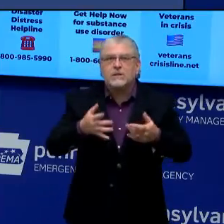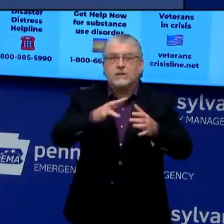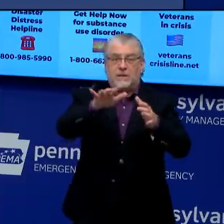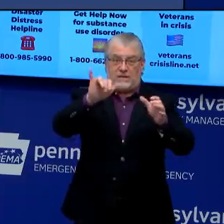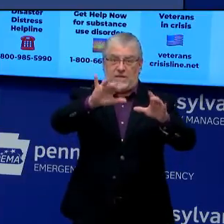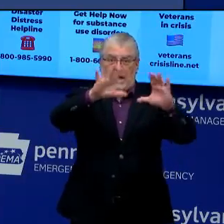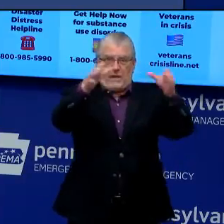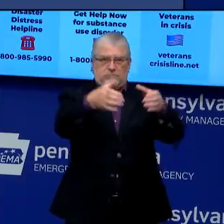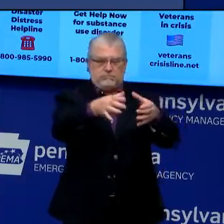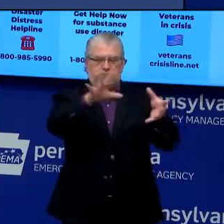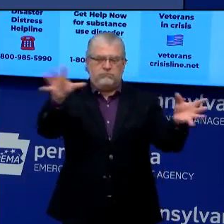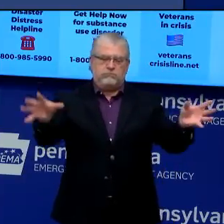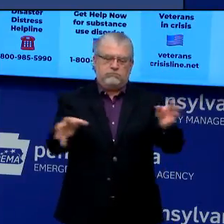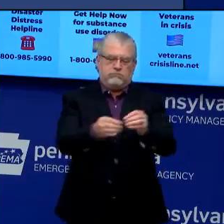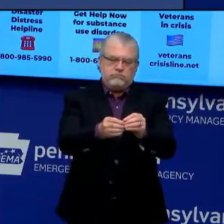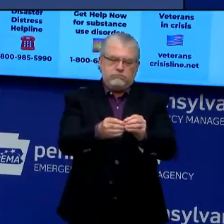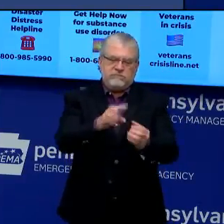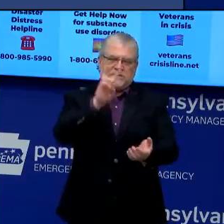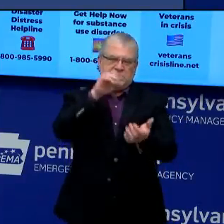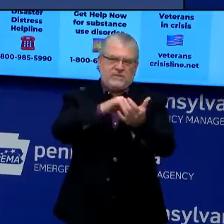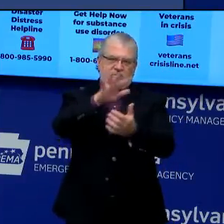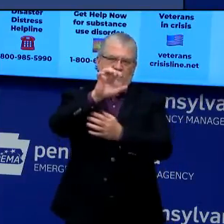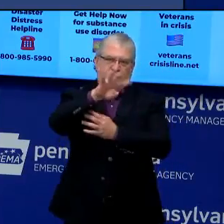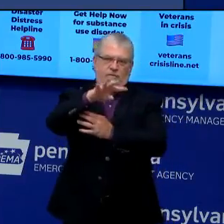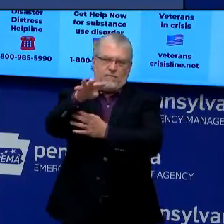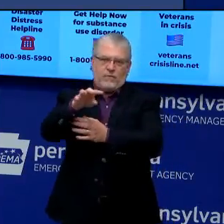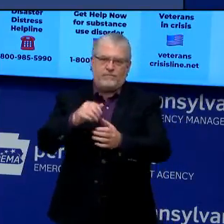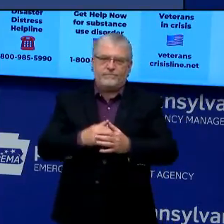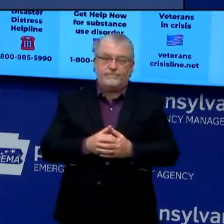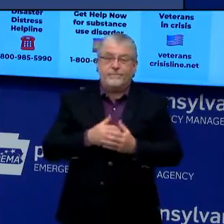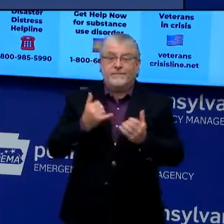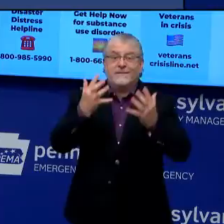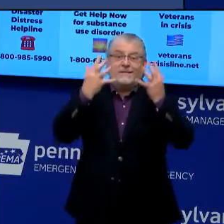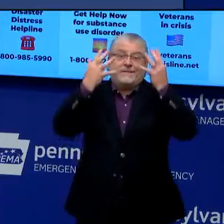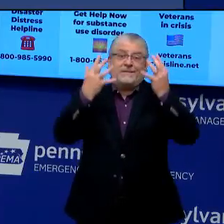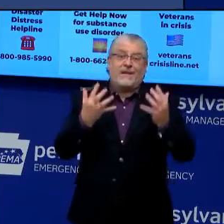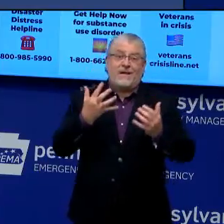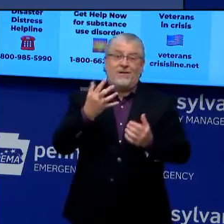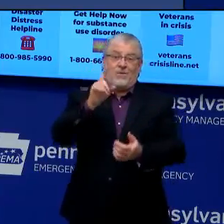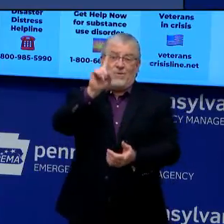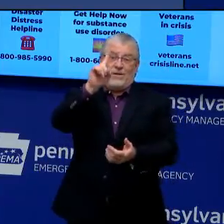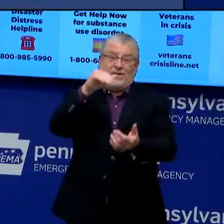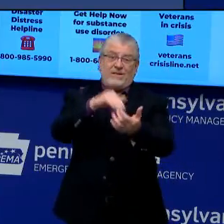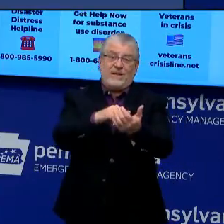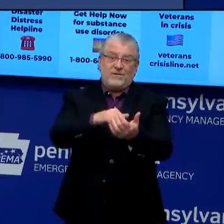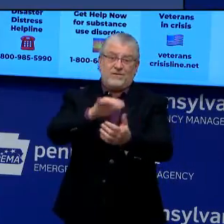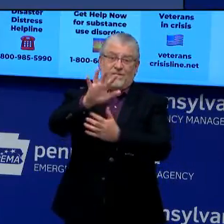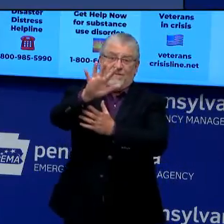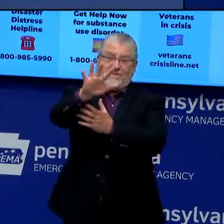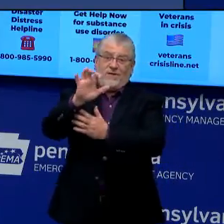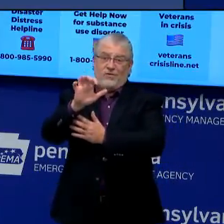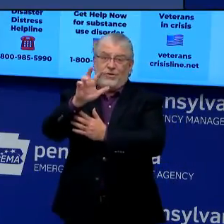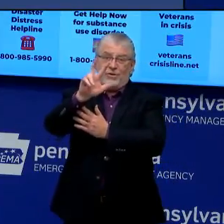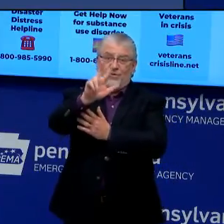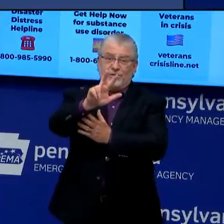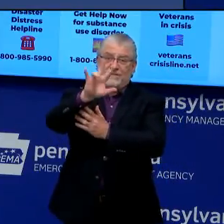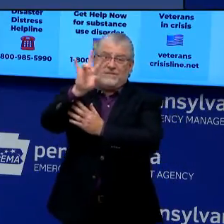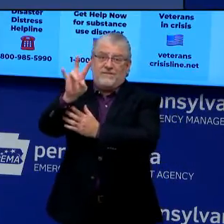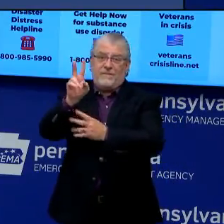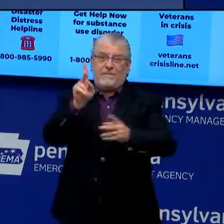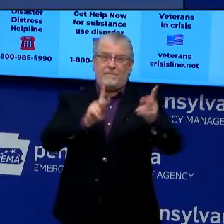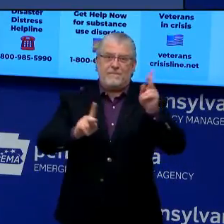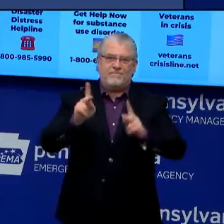Tragically, we have now had 1,537 deaths among those who have tested positive